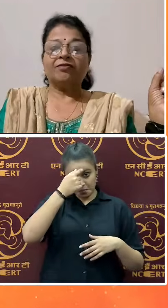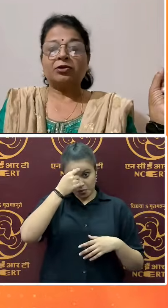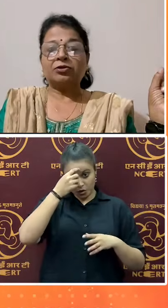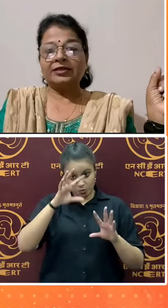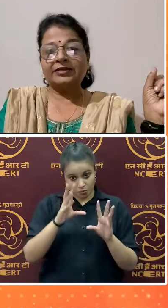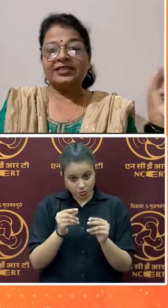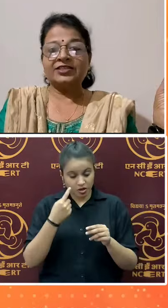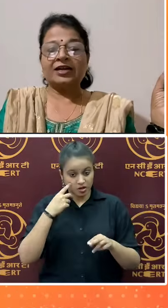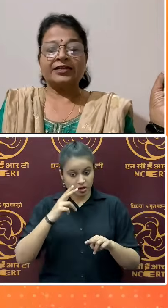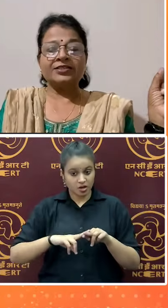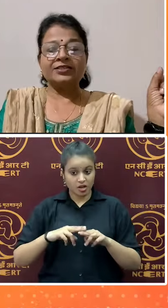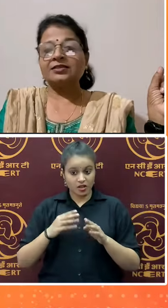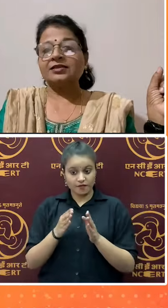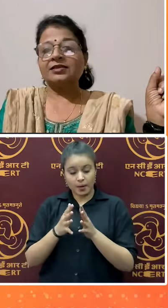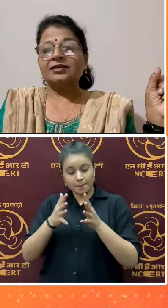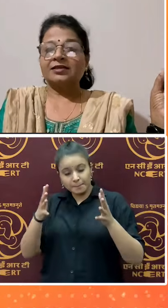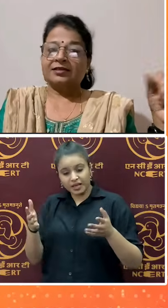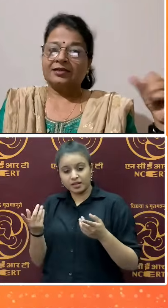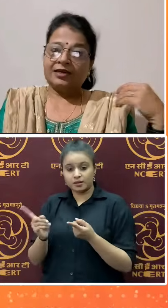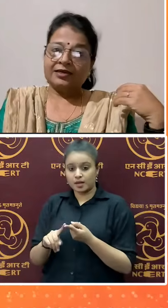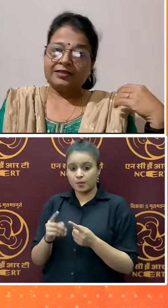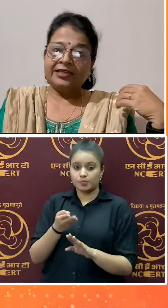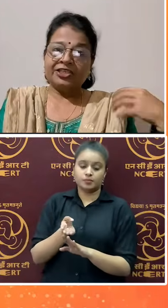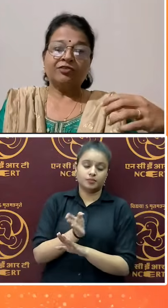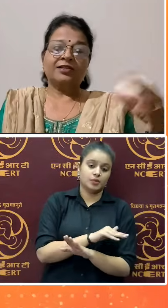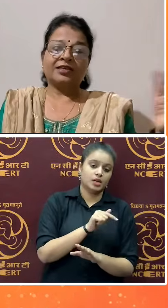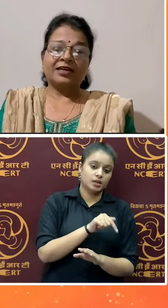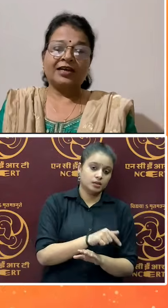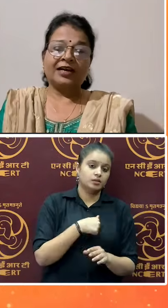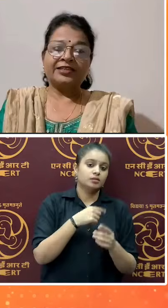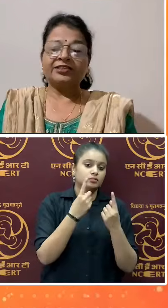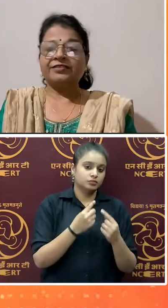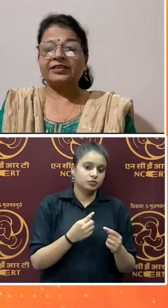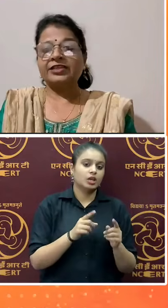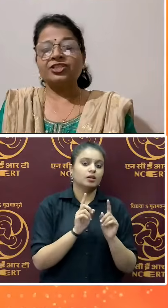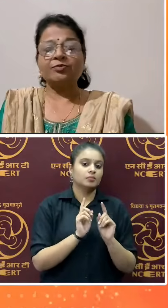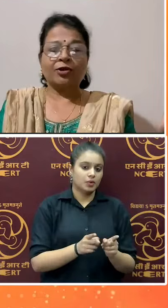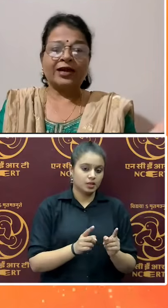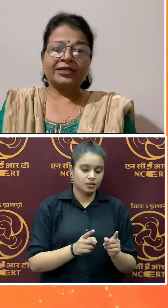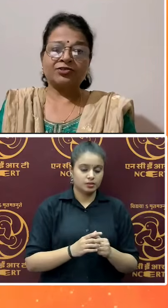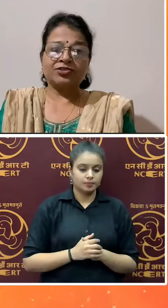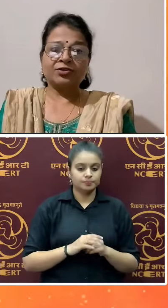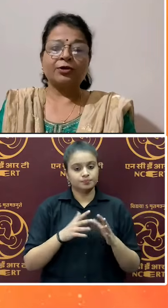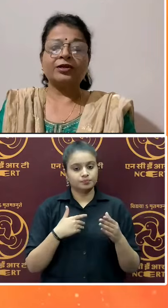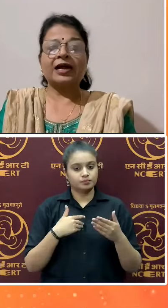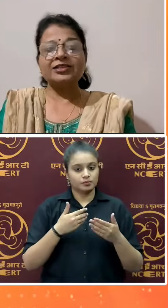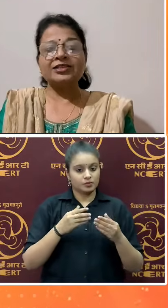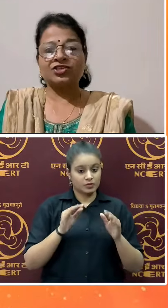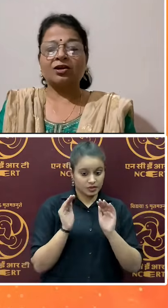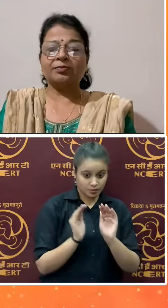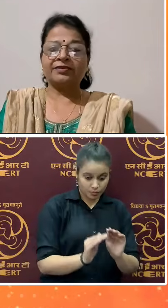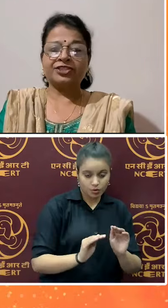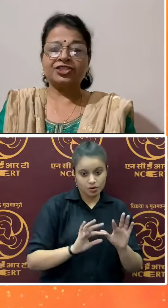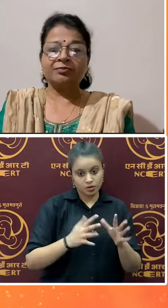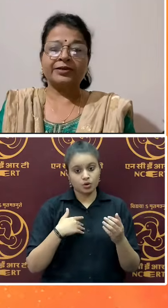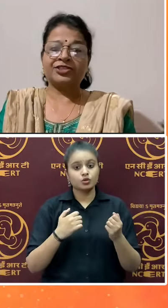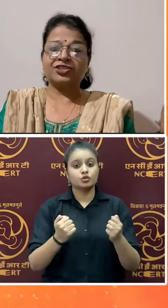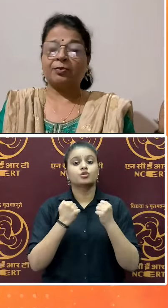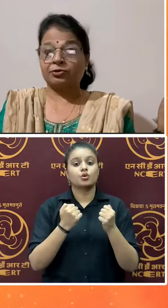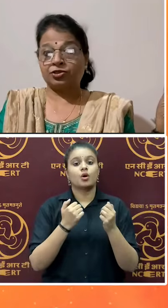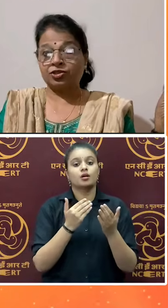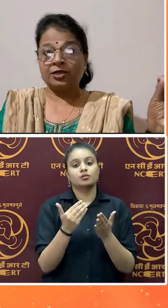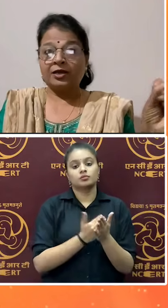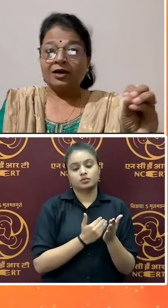become full-blown disorders. It involves early identification, proactive support, and strong